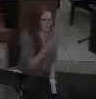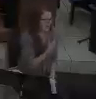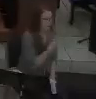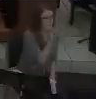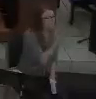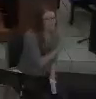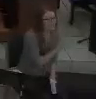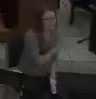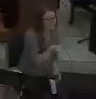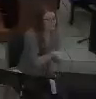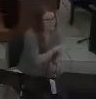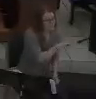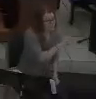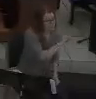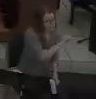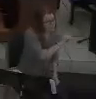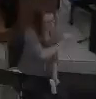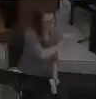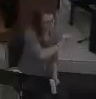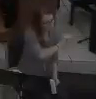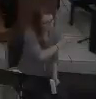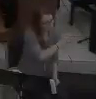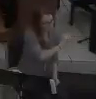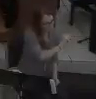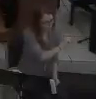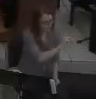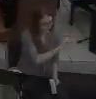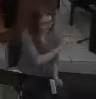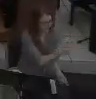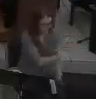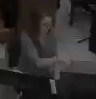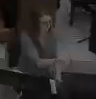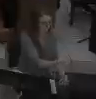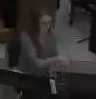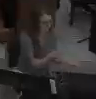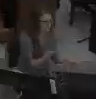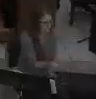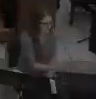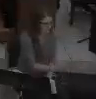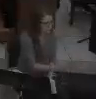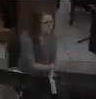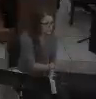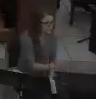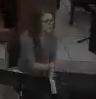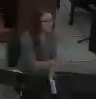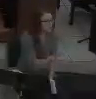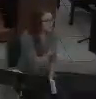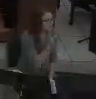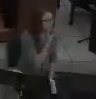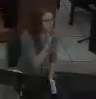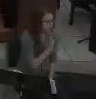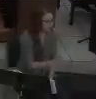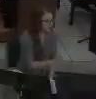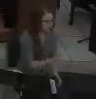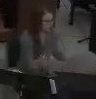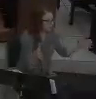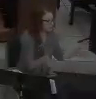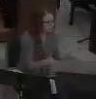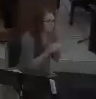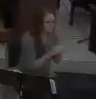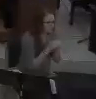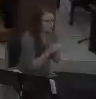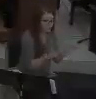Wilmington, North Carolina, is coming to be a part of the service as well. There will be a repast, and so we do invite